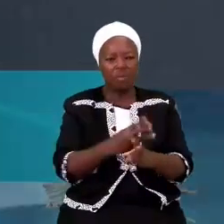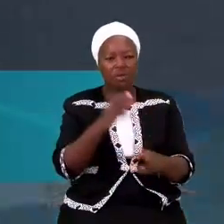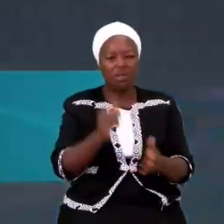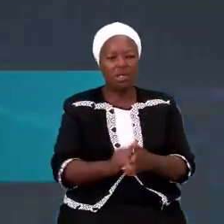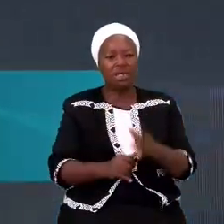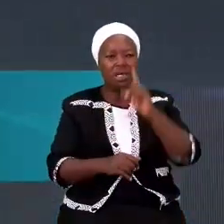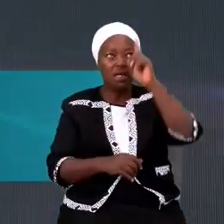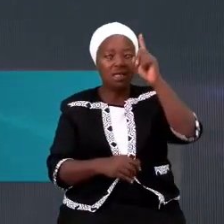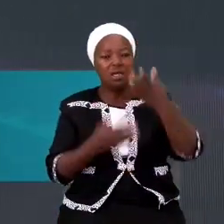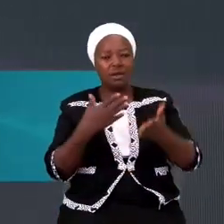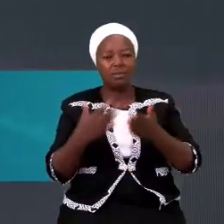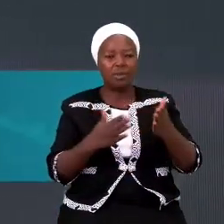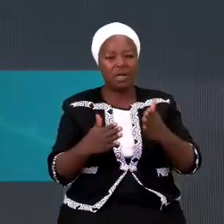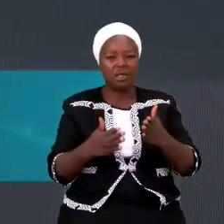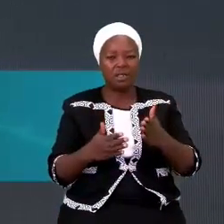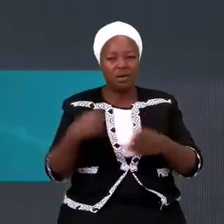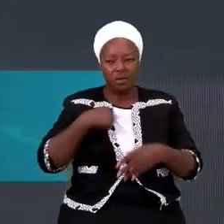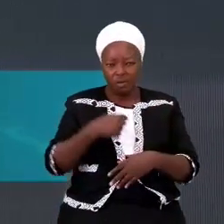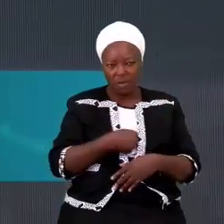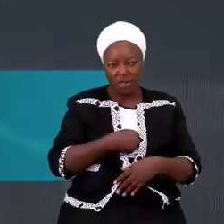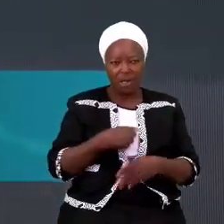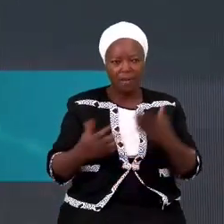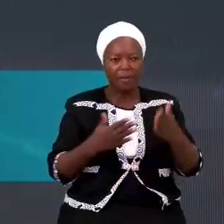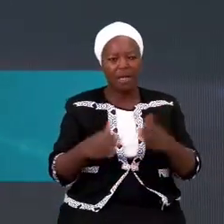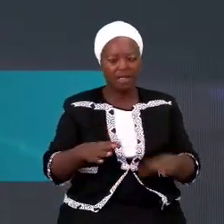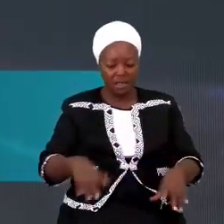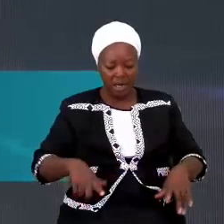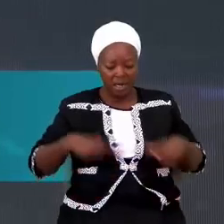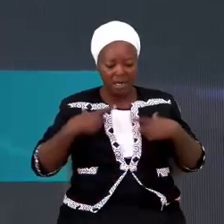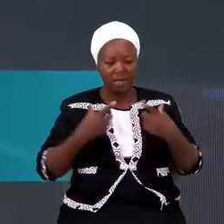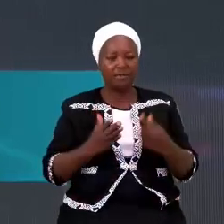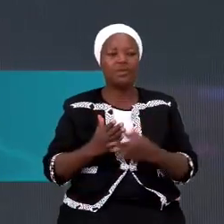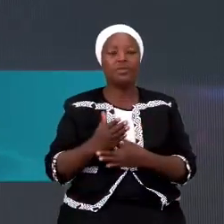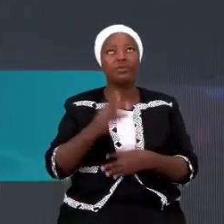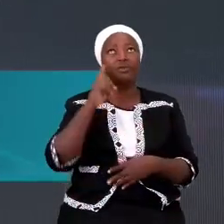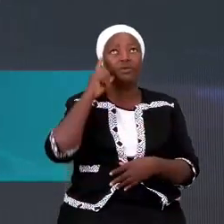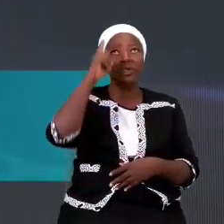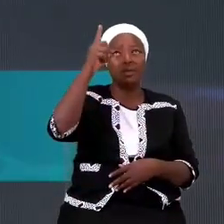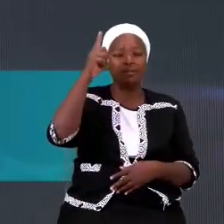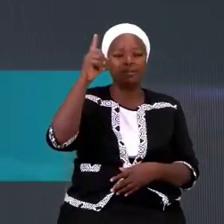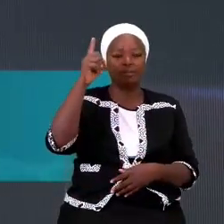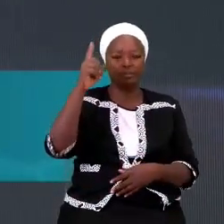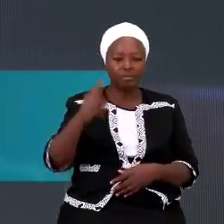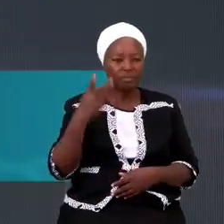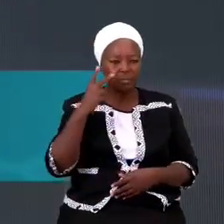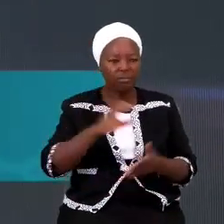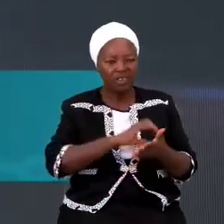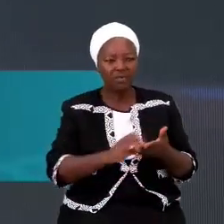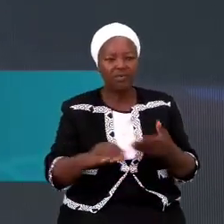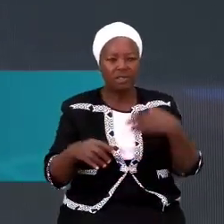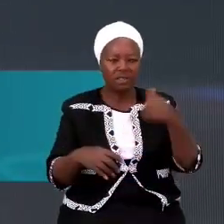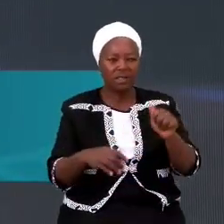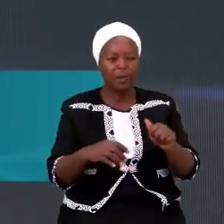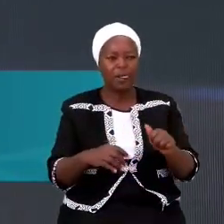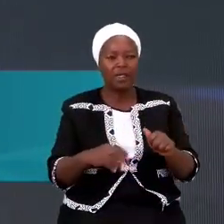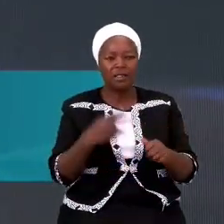10. In verse 10, it says, herein is love. Not that we loved God. No, we